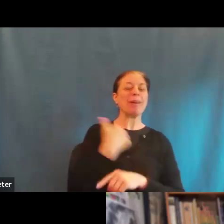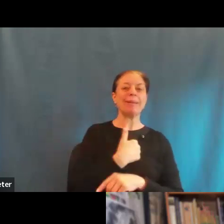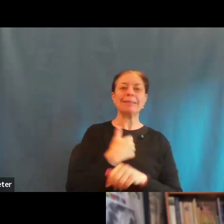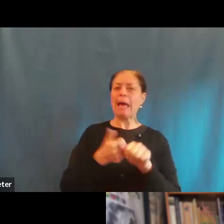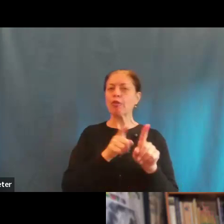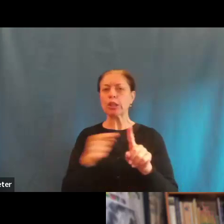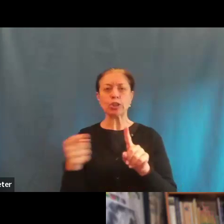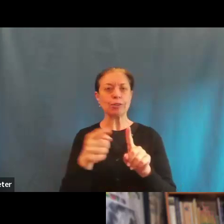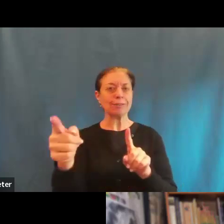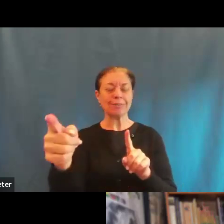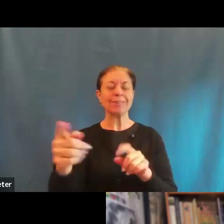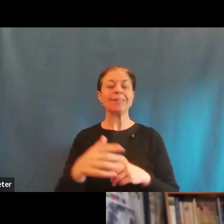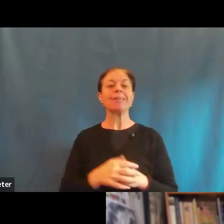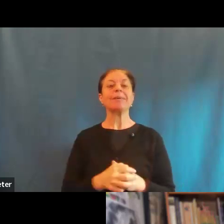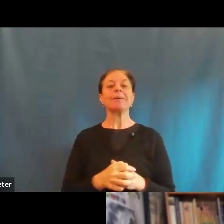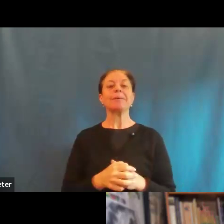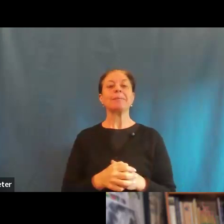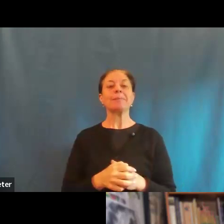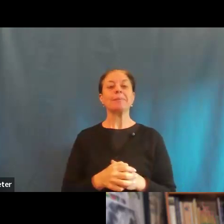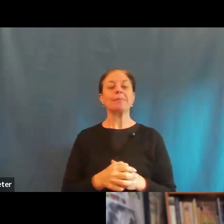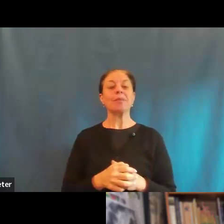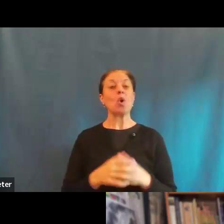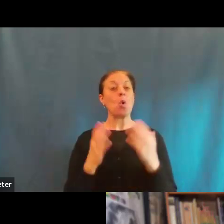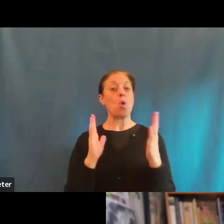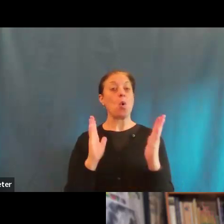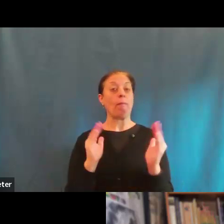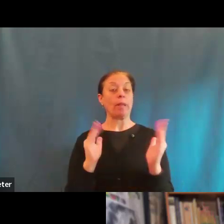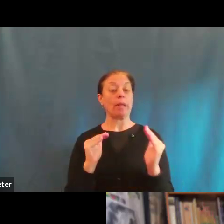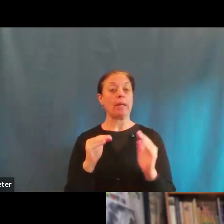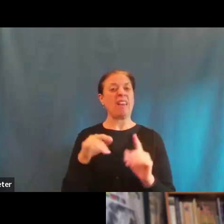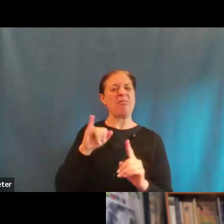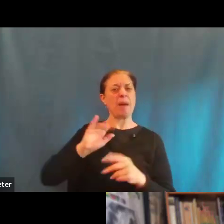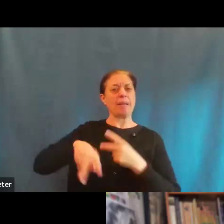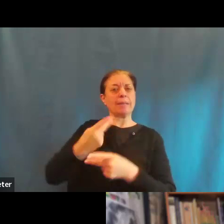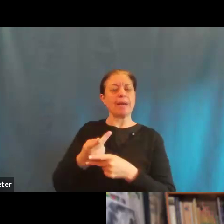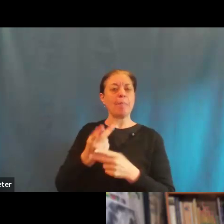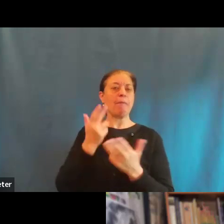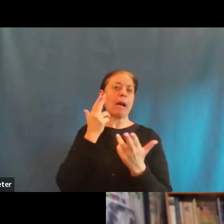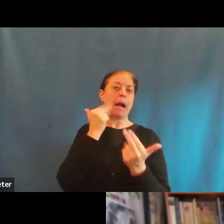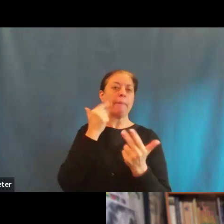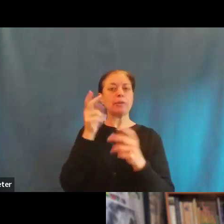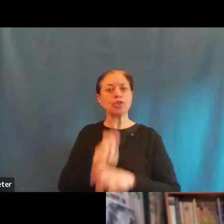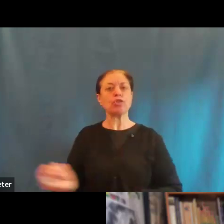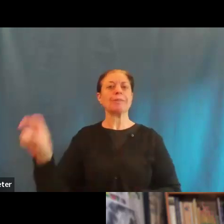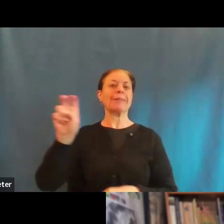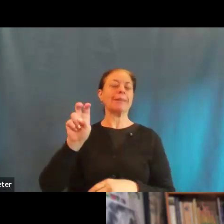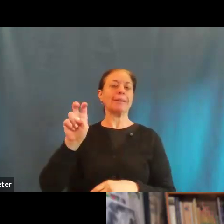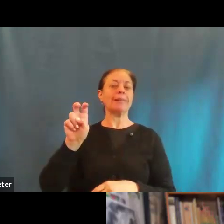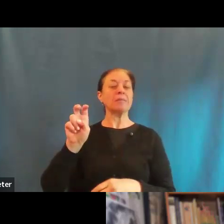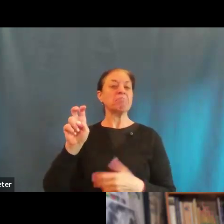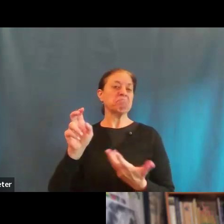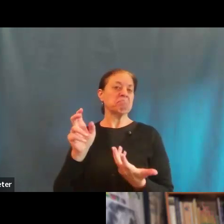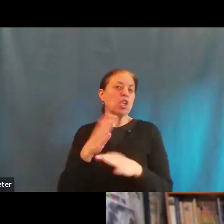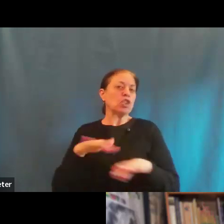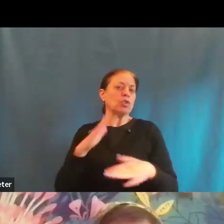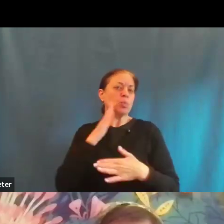turn. Um, and so, hopefully that kind of comic journey is something that